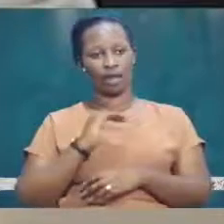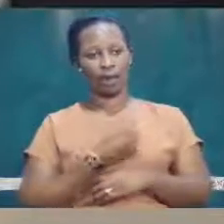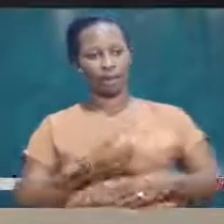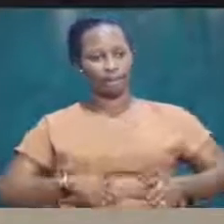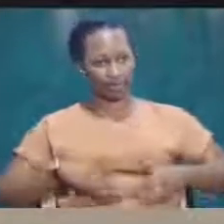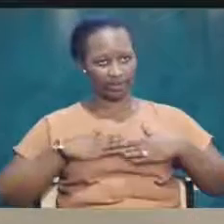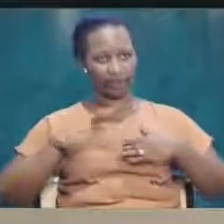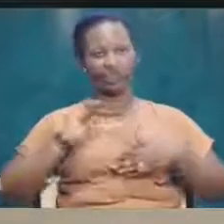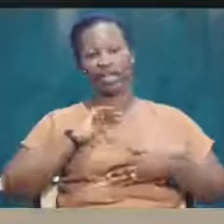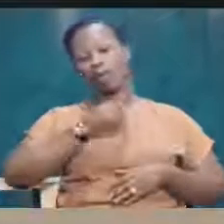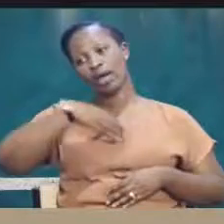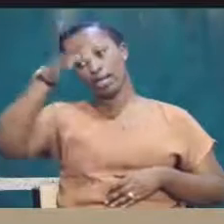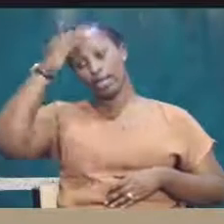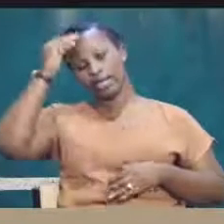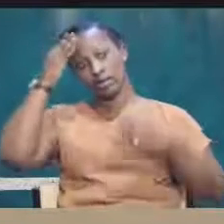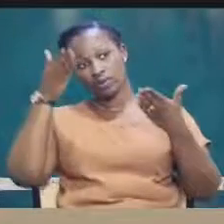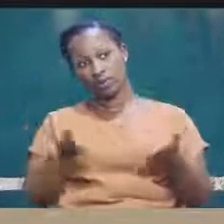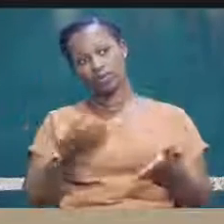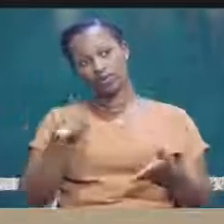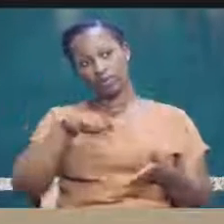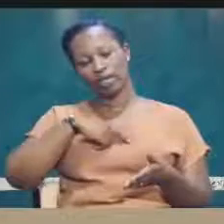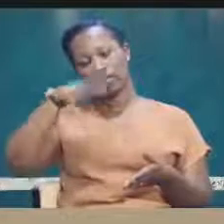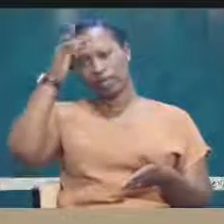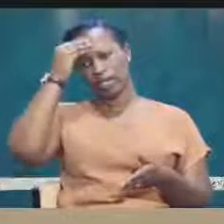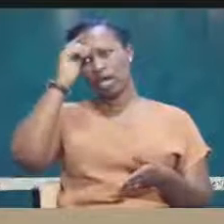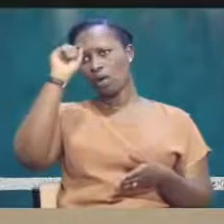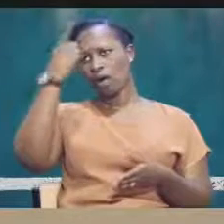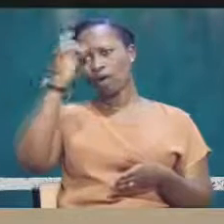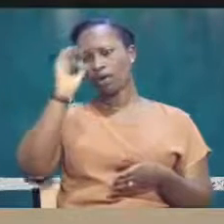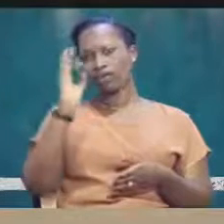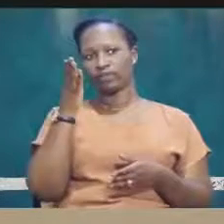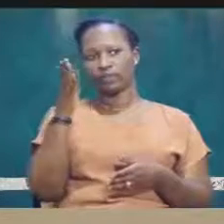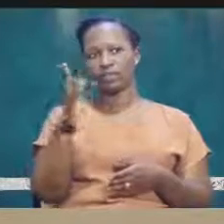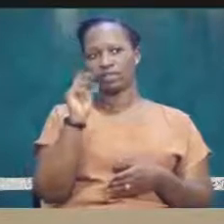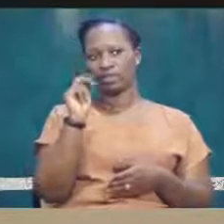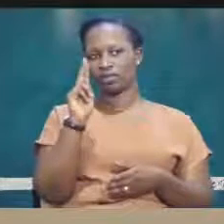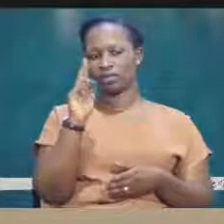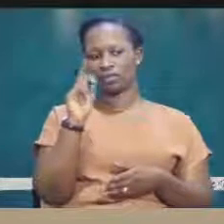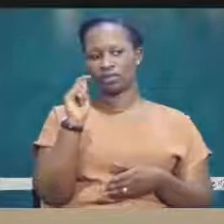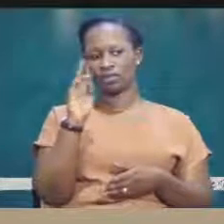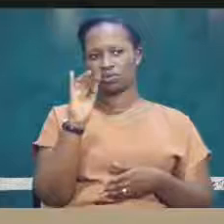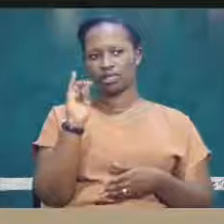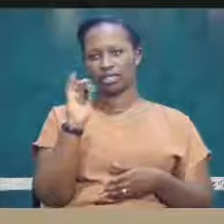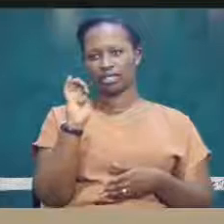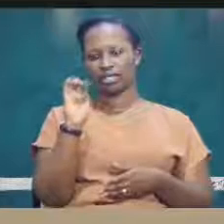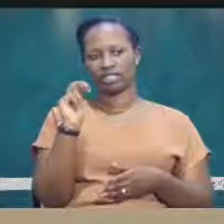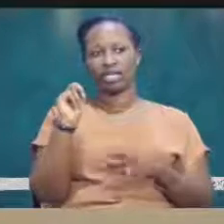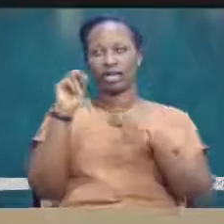lesson today will be about one of those nutrients, and this is carbohydrates.